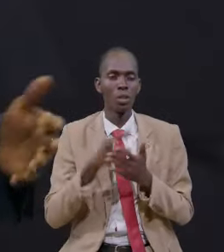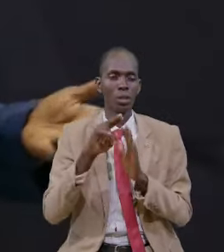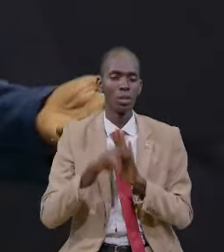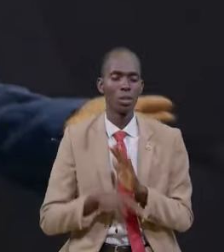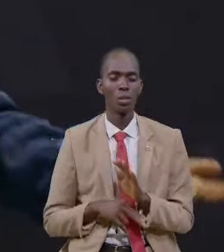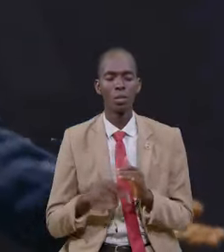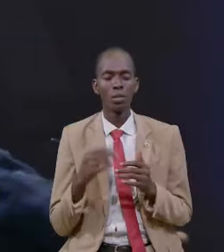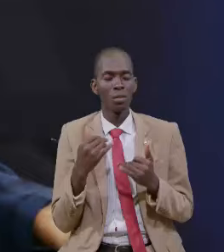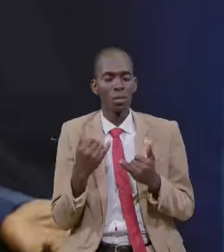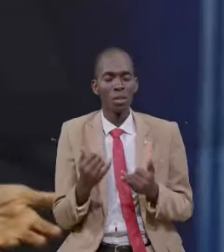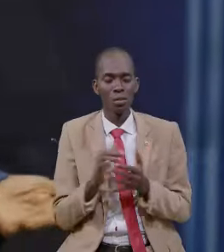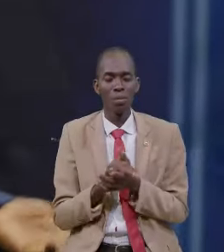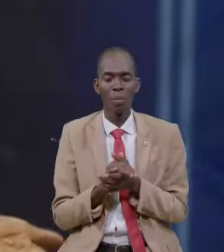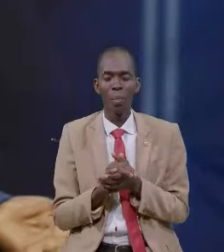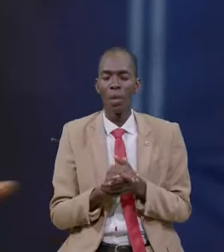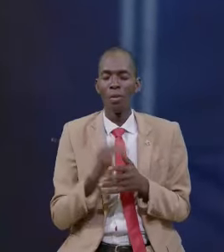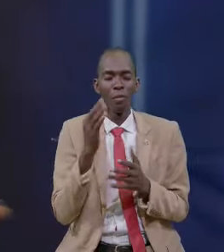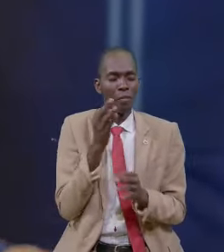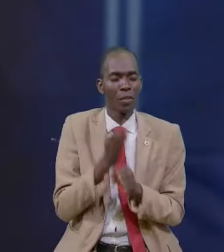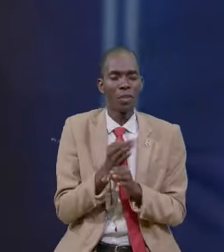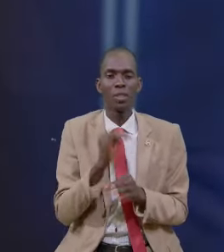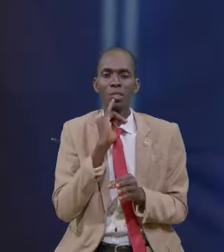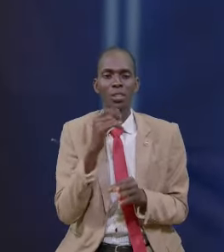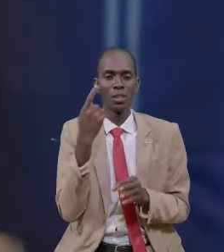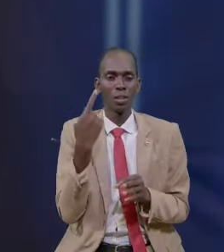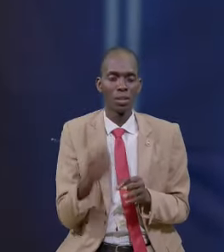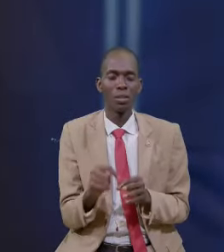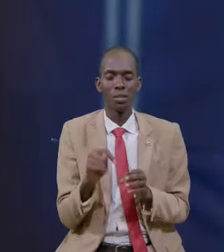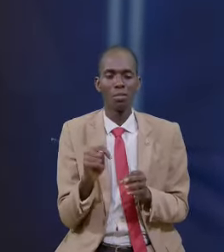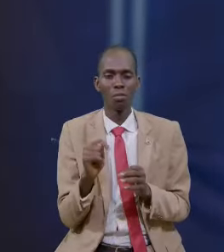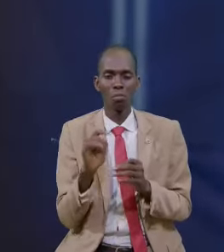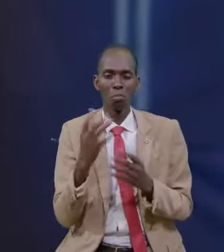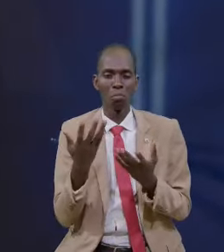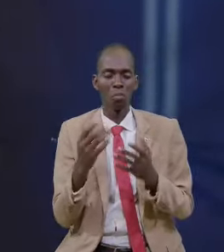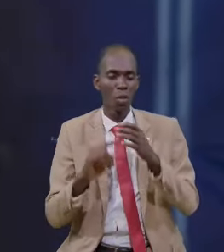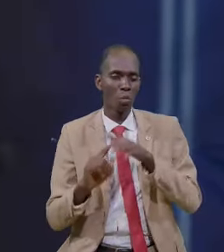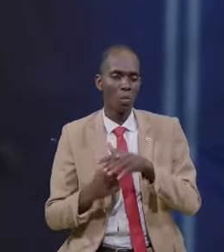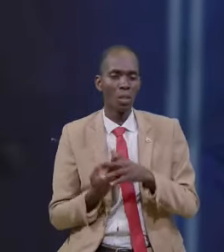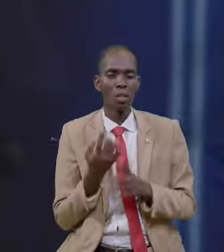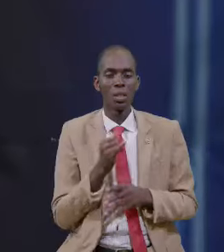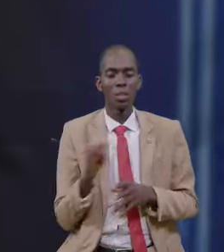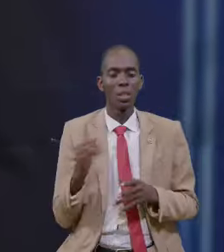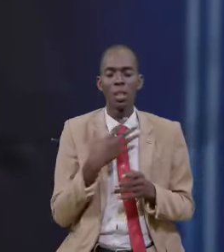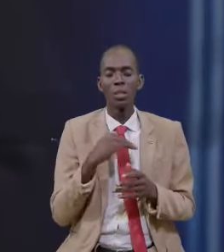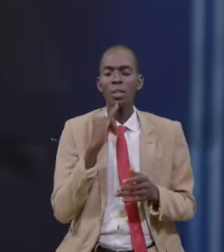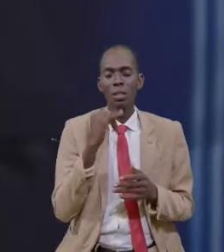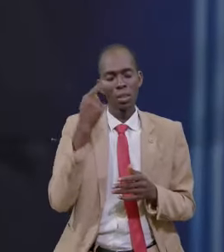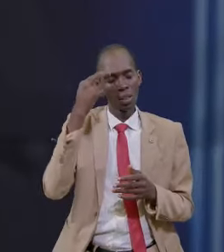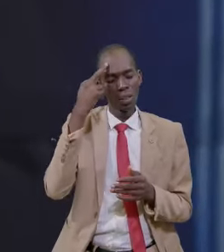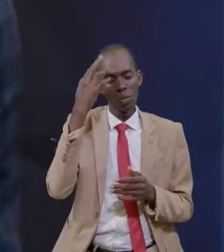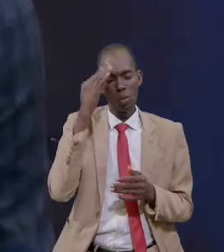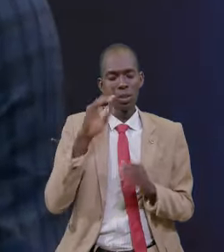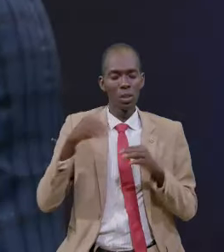foundation, is the fountain, is the source, is the reason why he gives us freedom. Freedom from